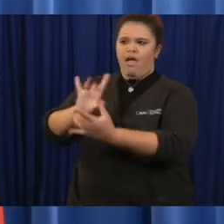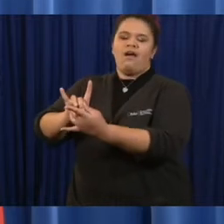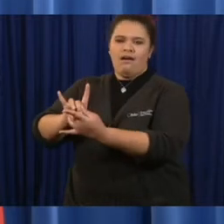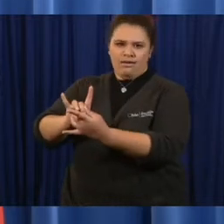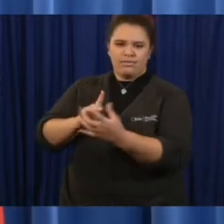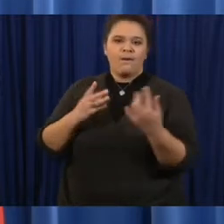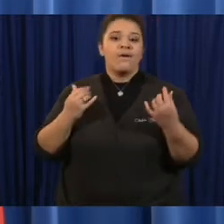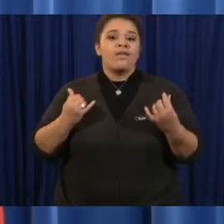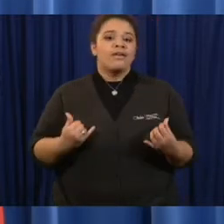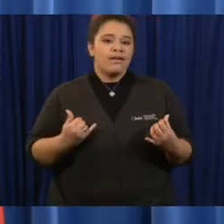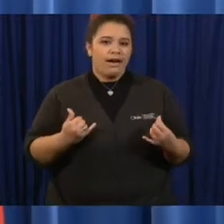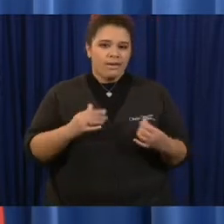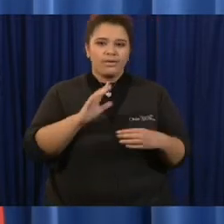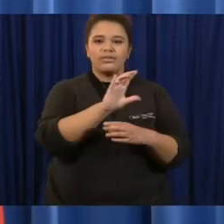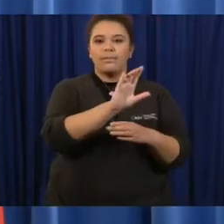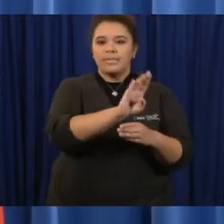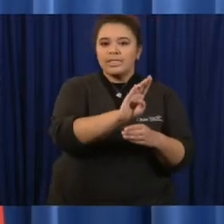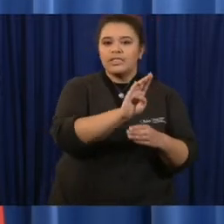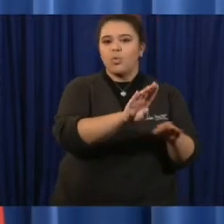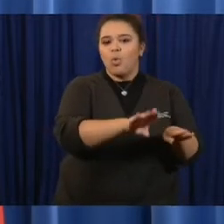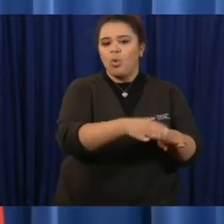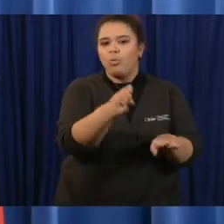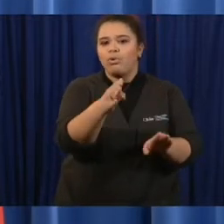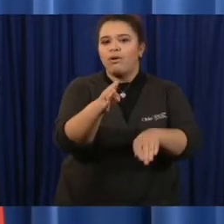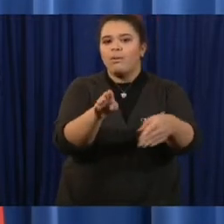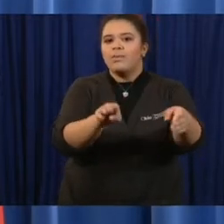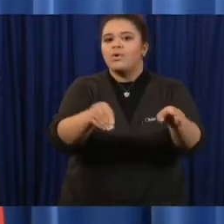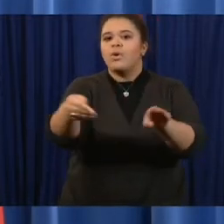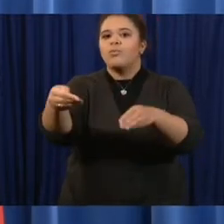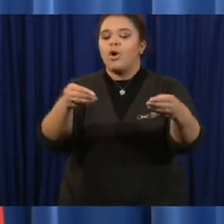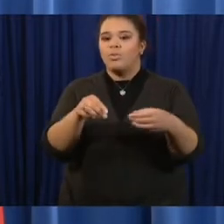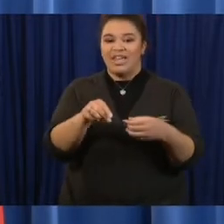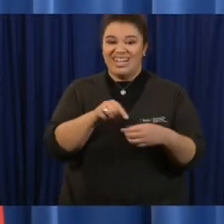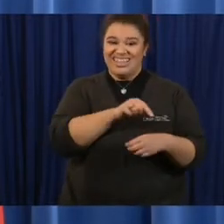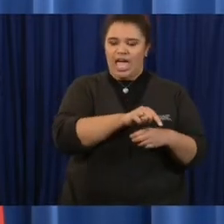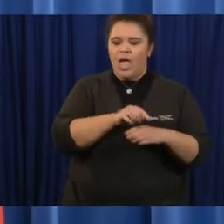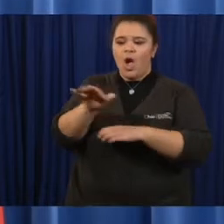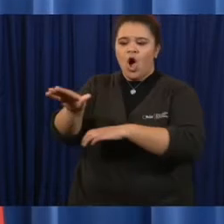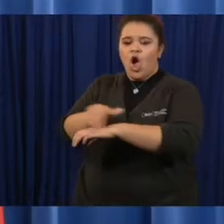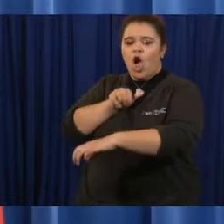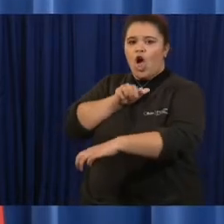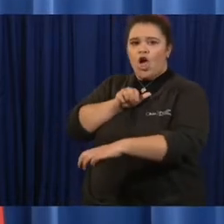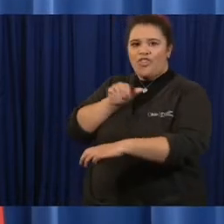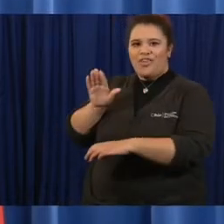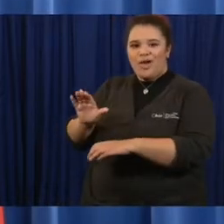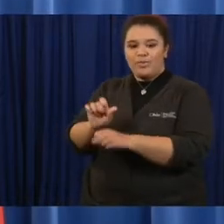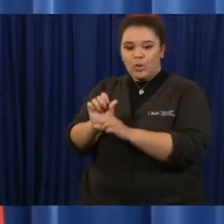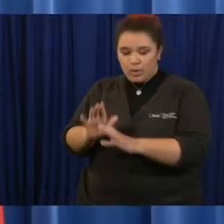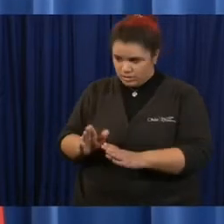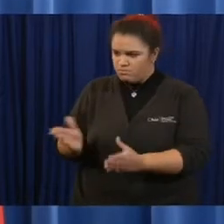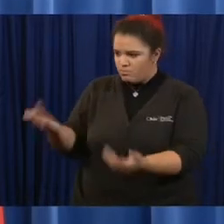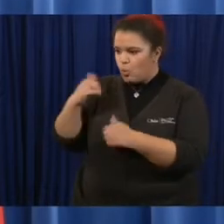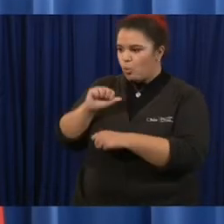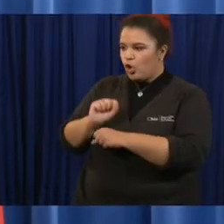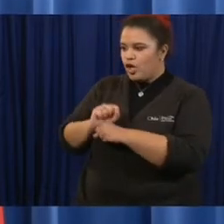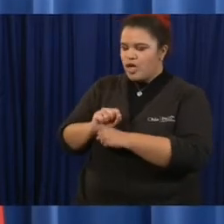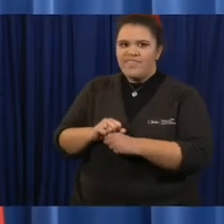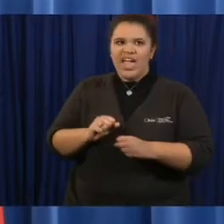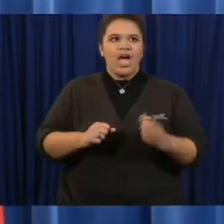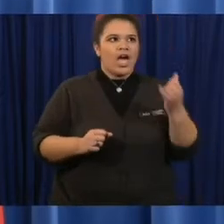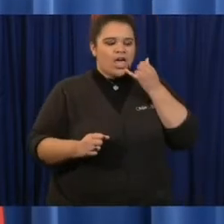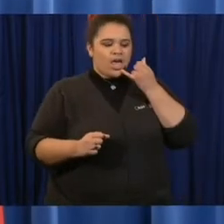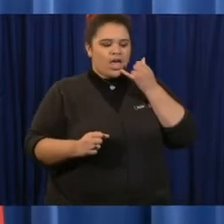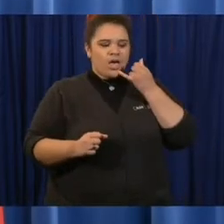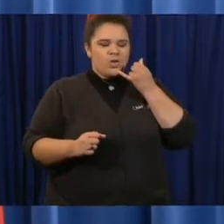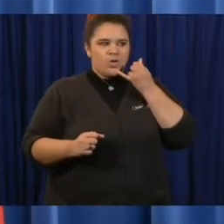open up and calling employees to come back to work, and employees have to make a determination whether it's safe or not,